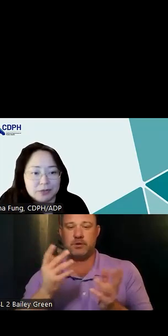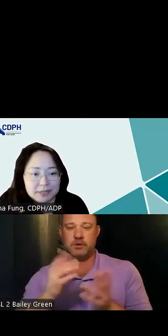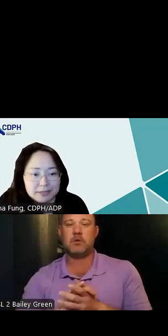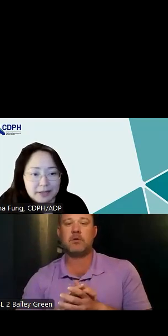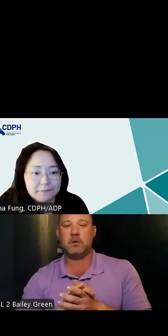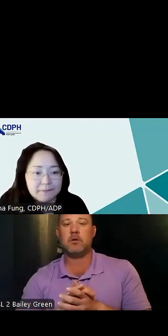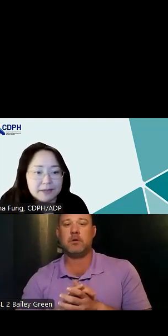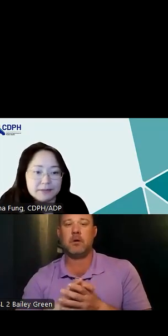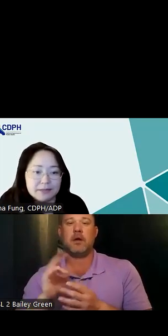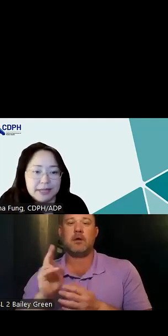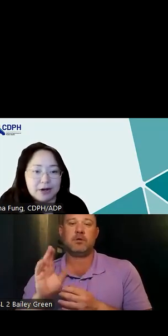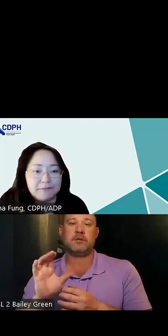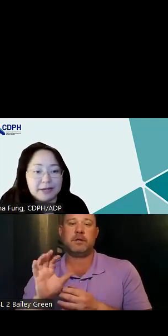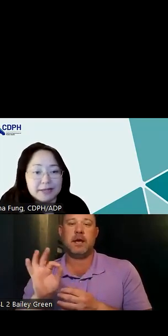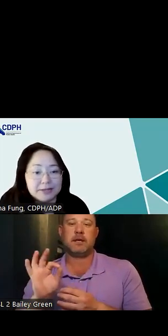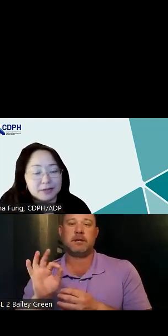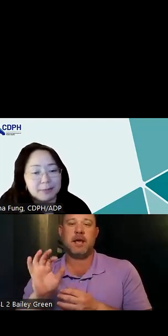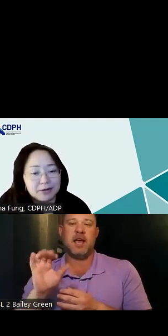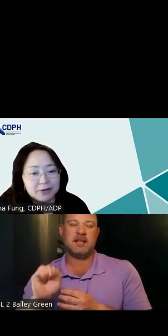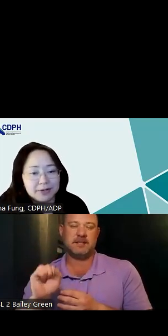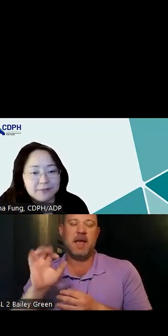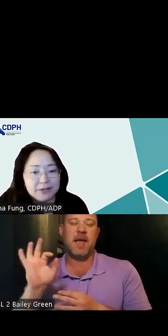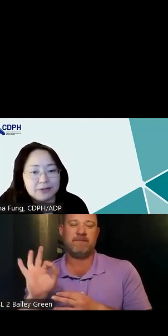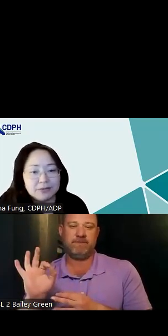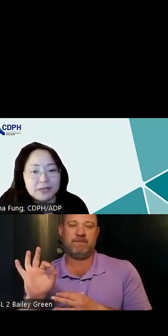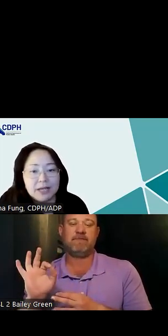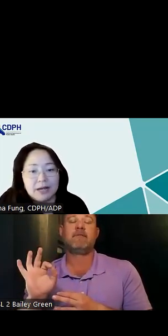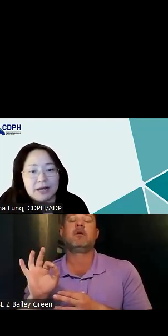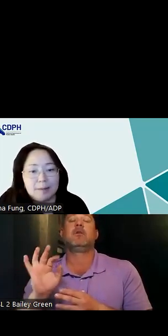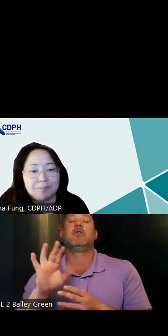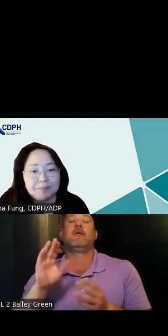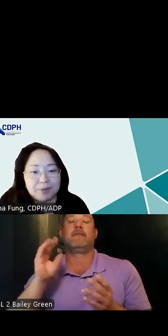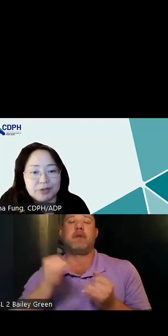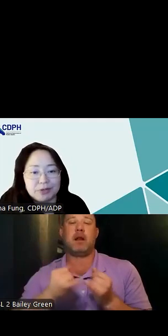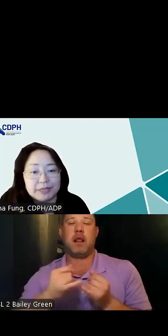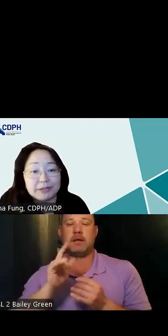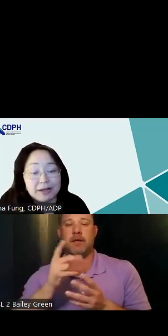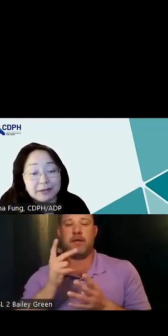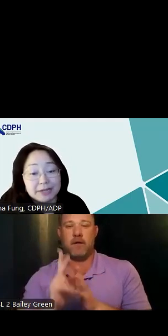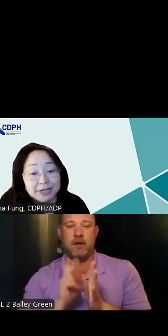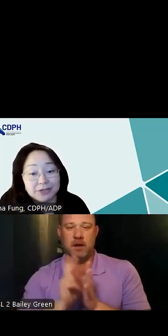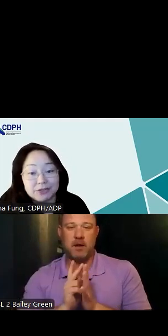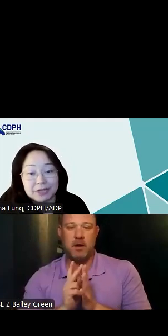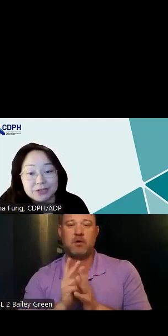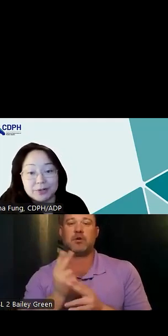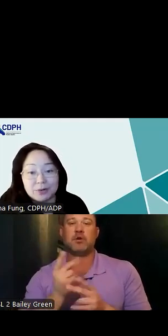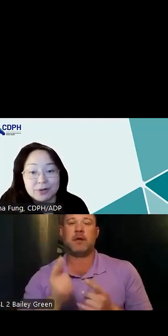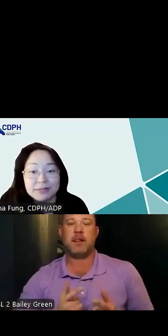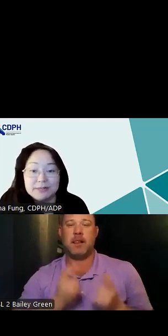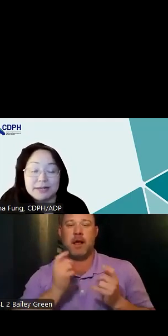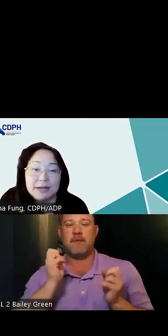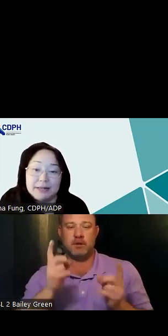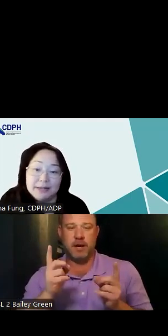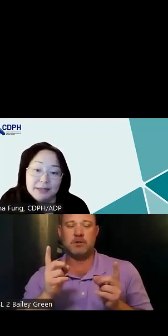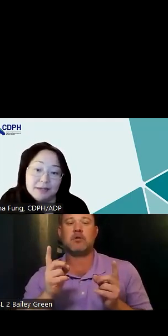at UCSF, they are finalizing their microlearning videos using live educational session